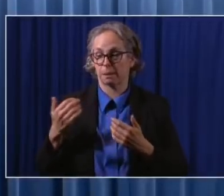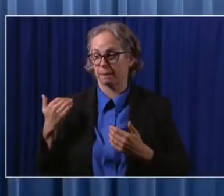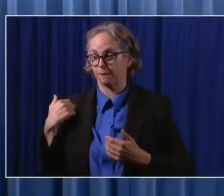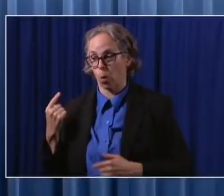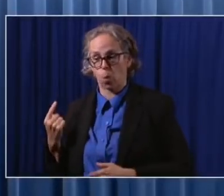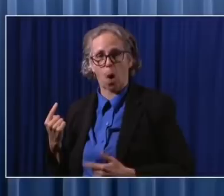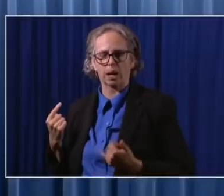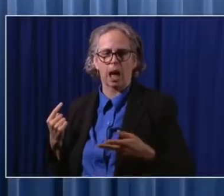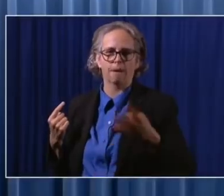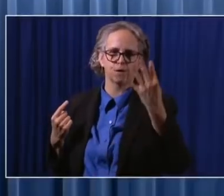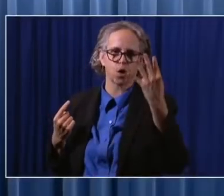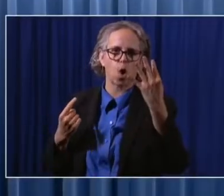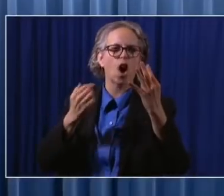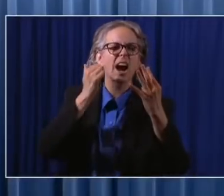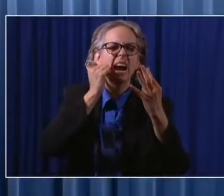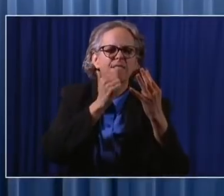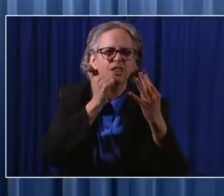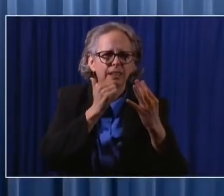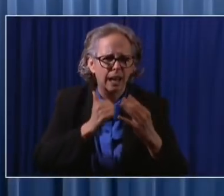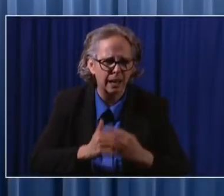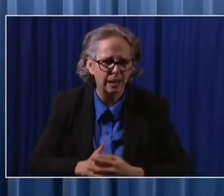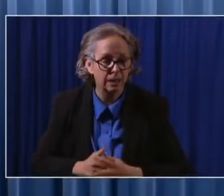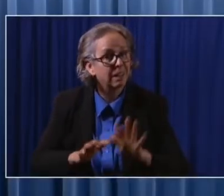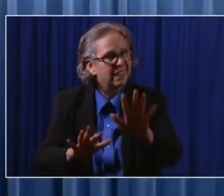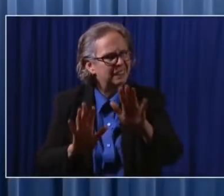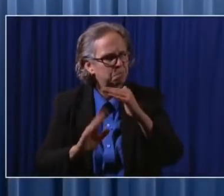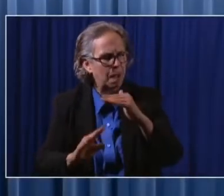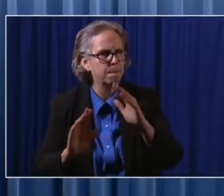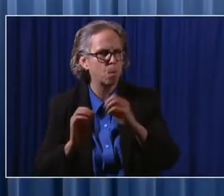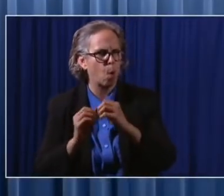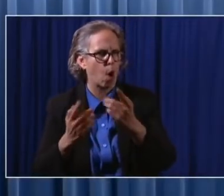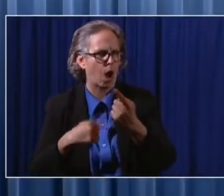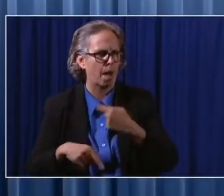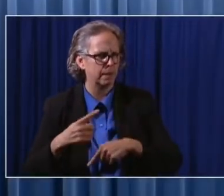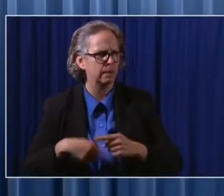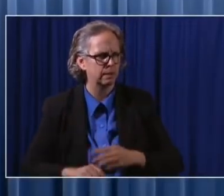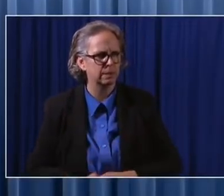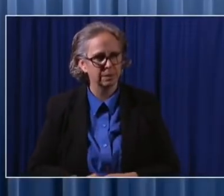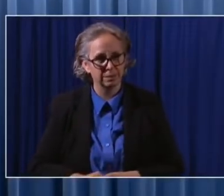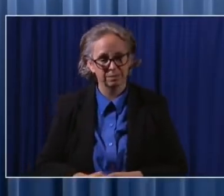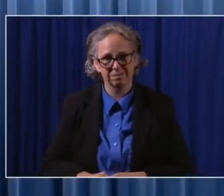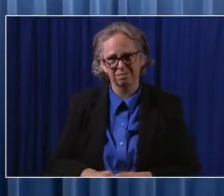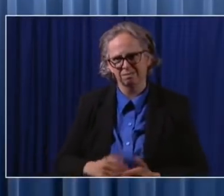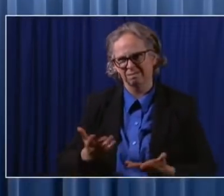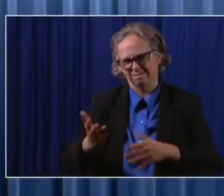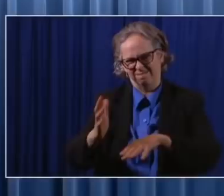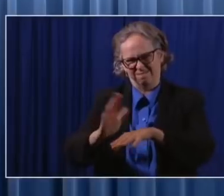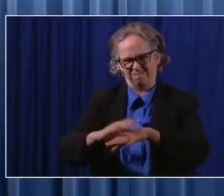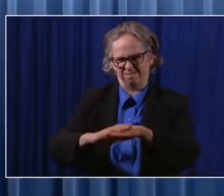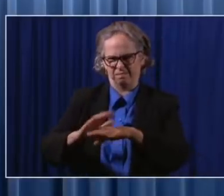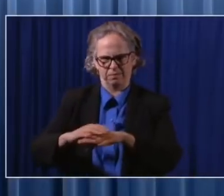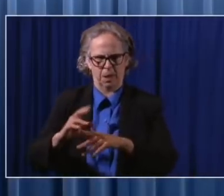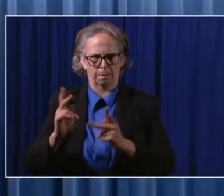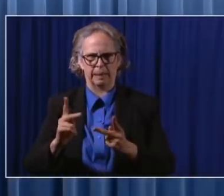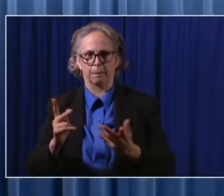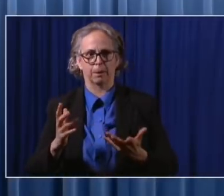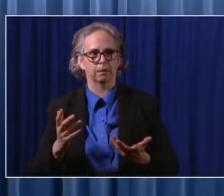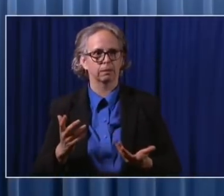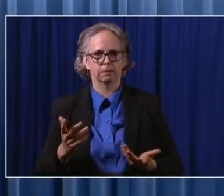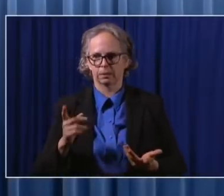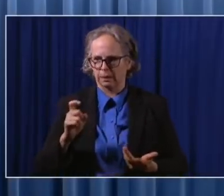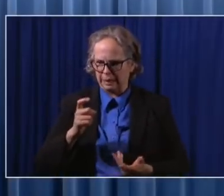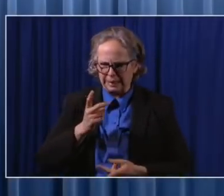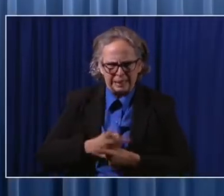may continue to grow. Now, the community has experienced early signs that more people are seeking medical care. Between June 16th and